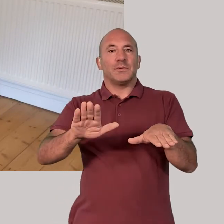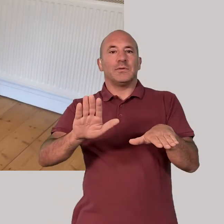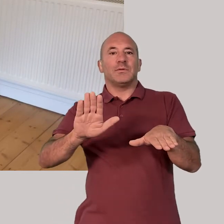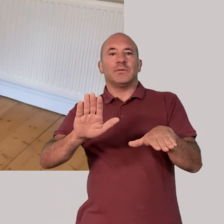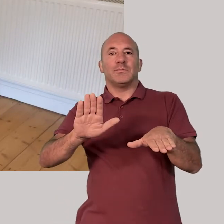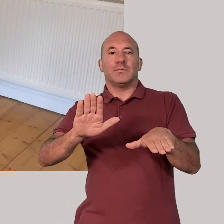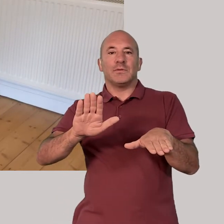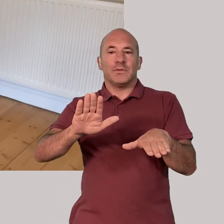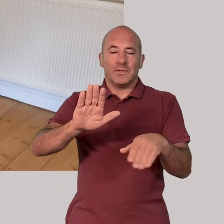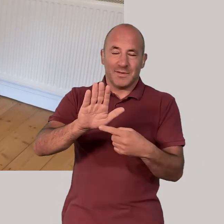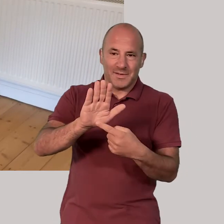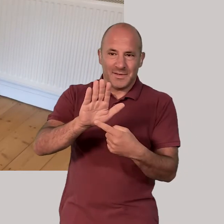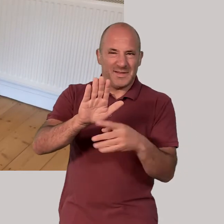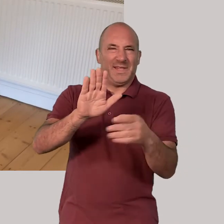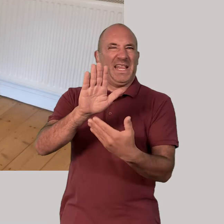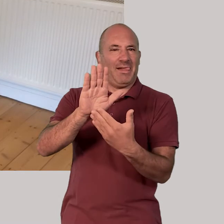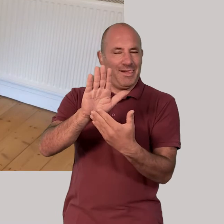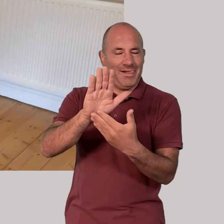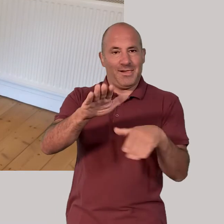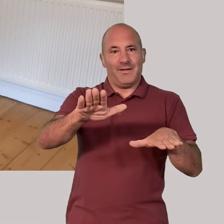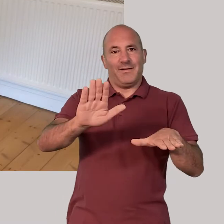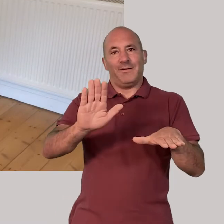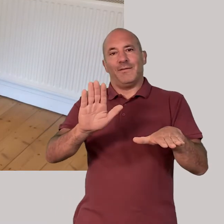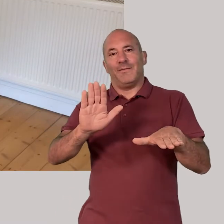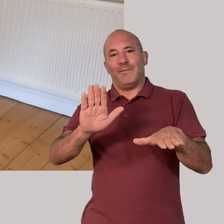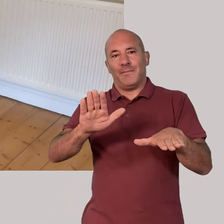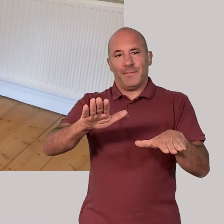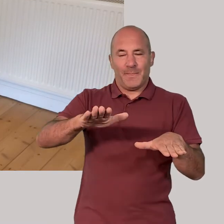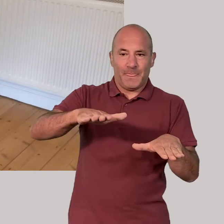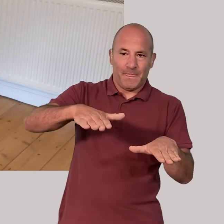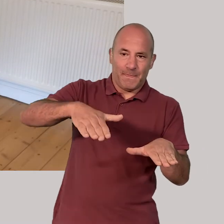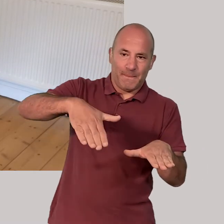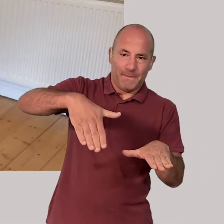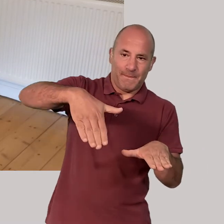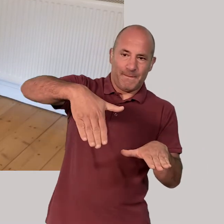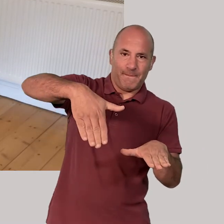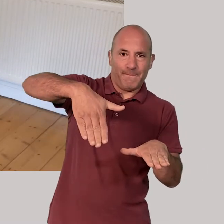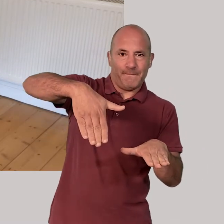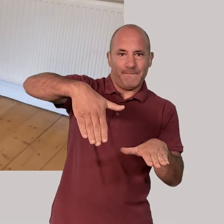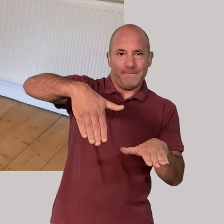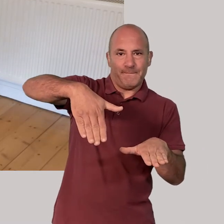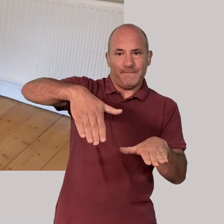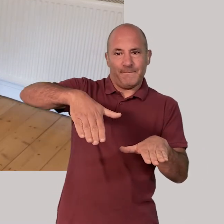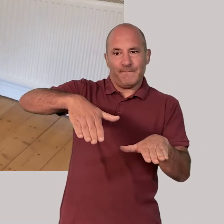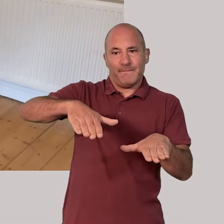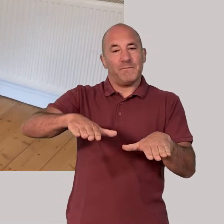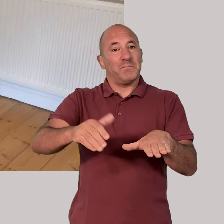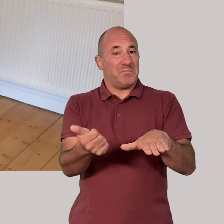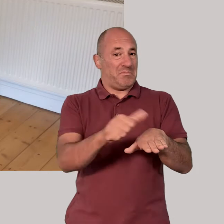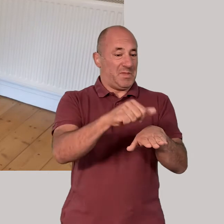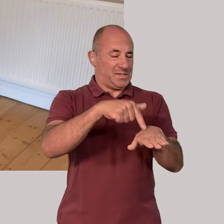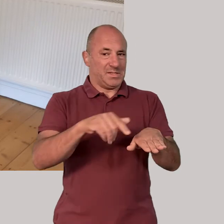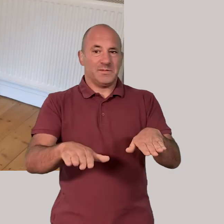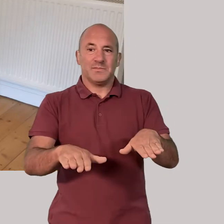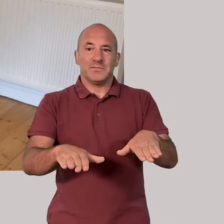rock back onto the ball, the heel of the foot, and then rock onto the ball of the foot, and